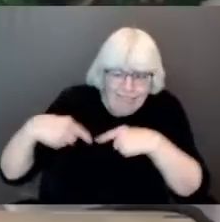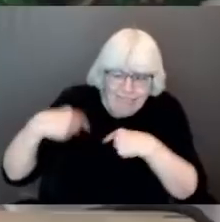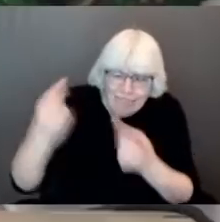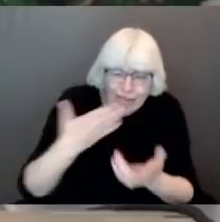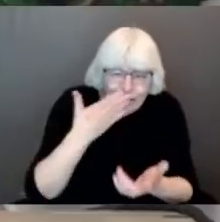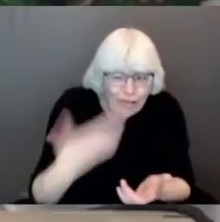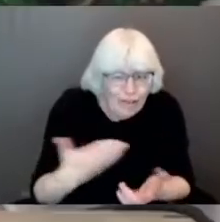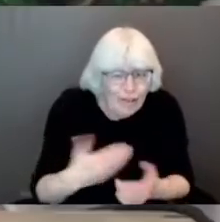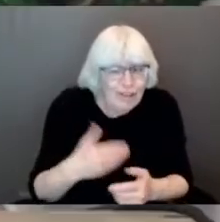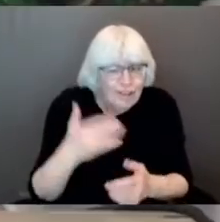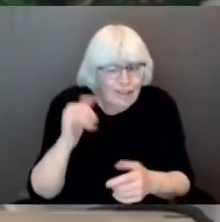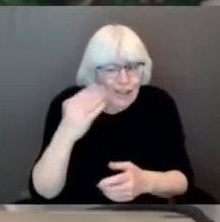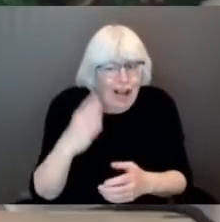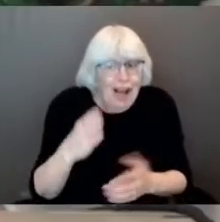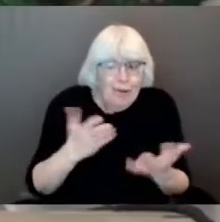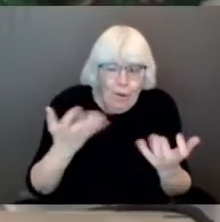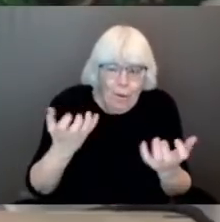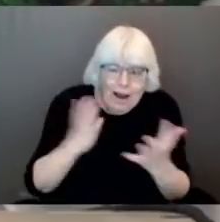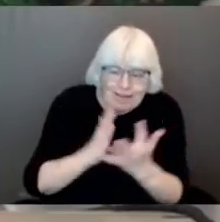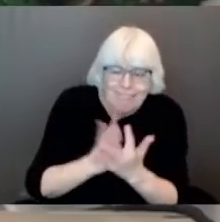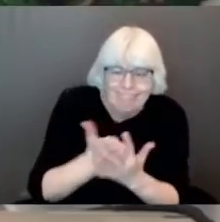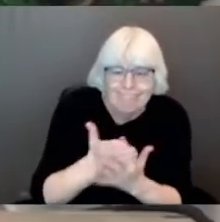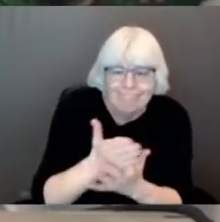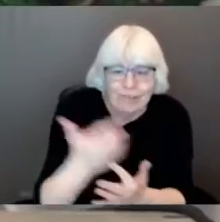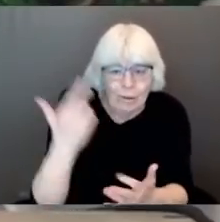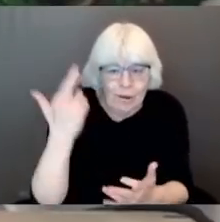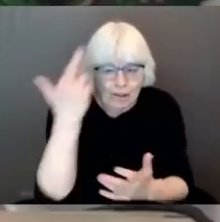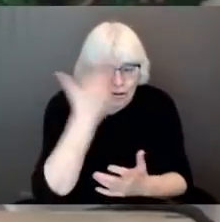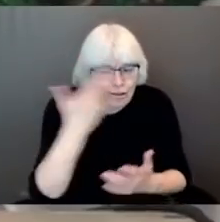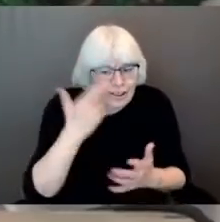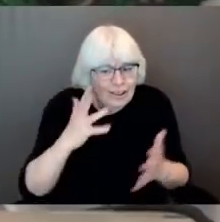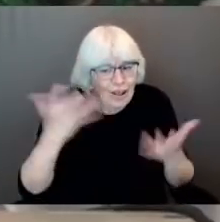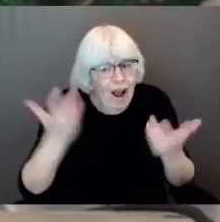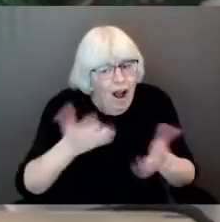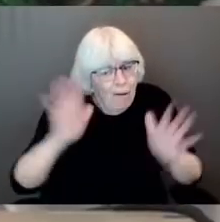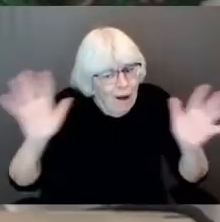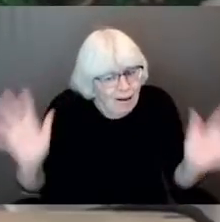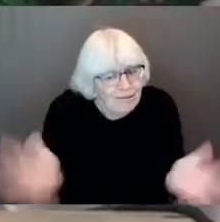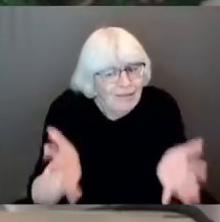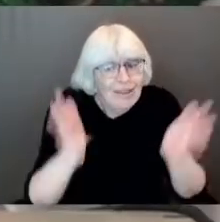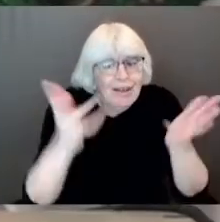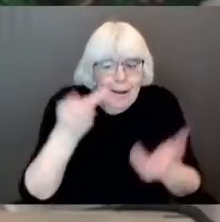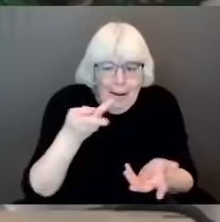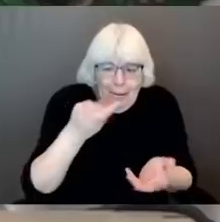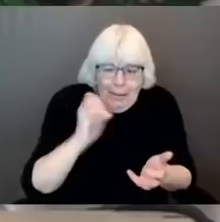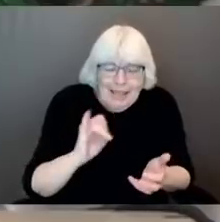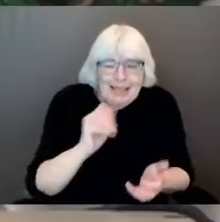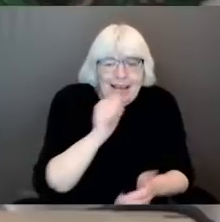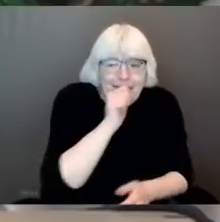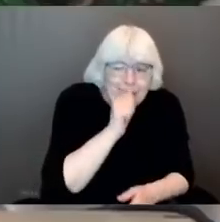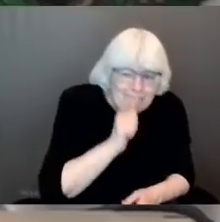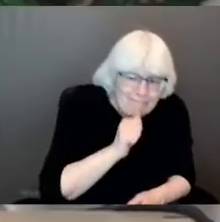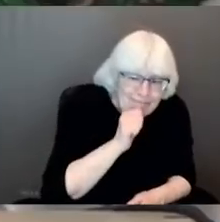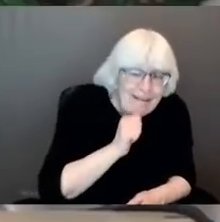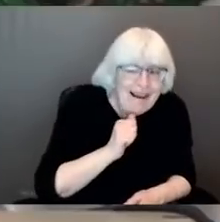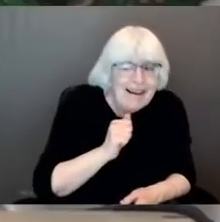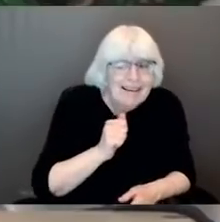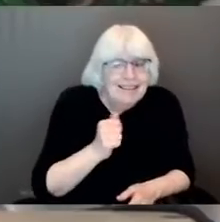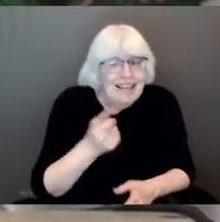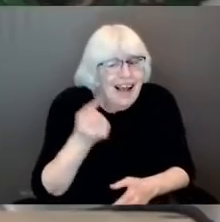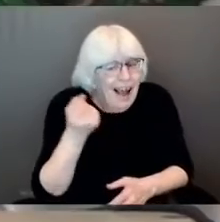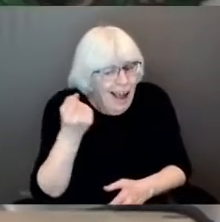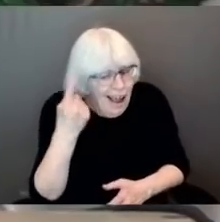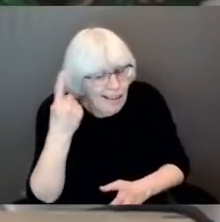here today. And I just encourage all Islanders to be patient, to be understanding, to use common sense, and to think